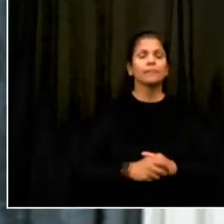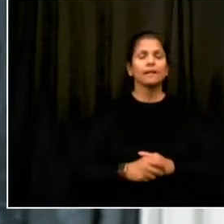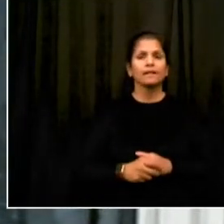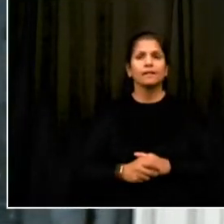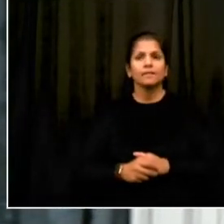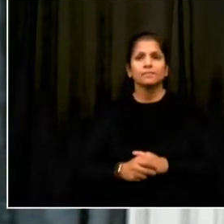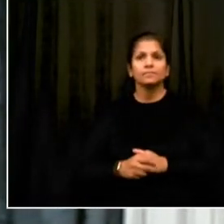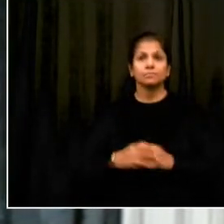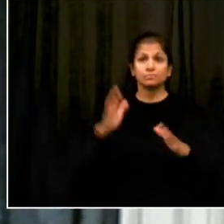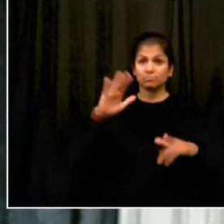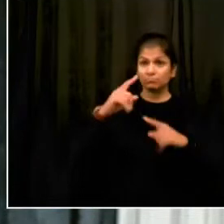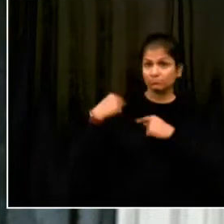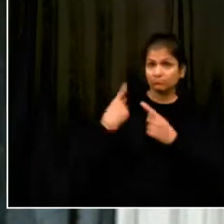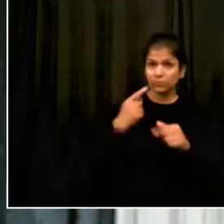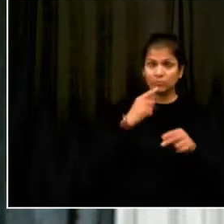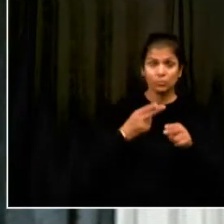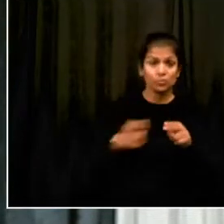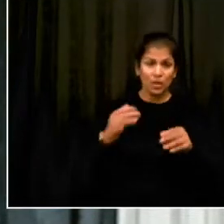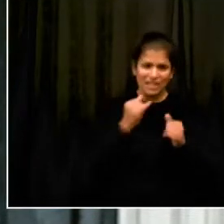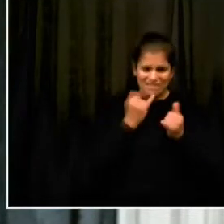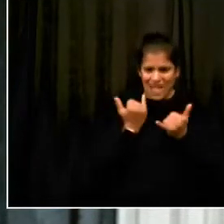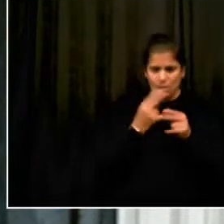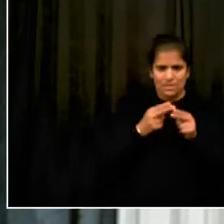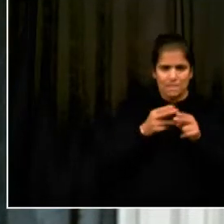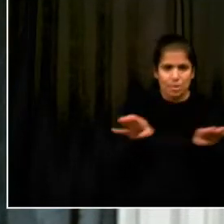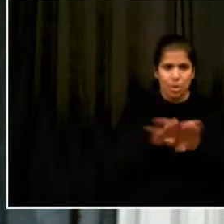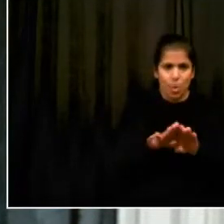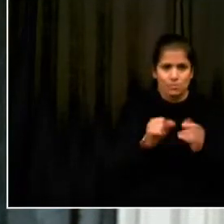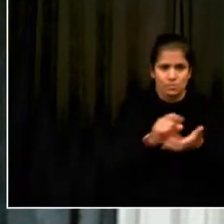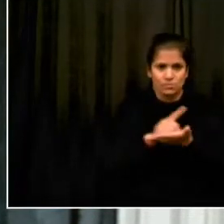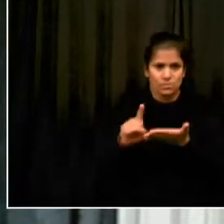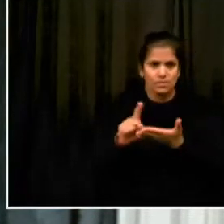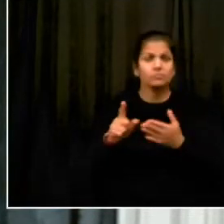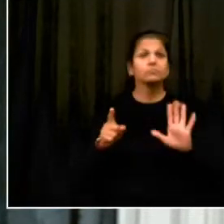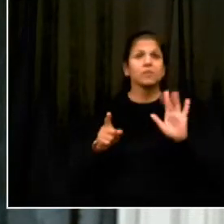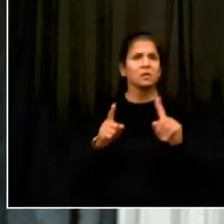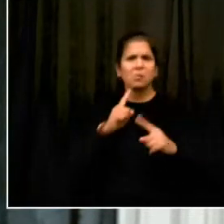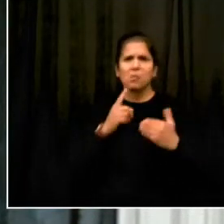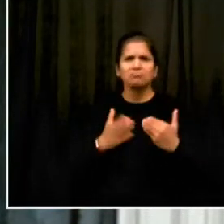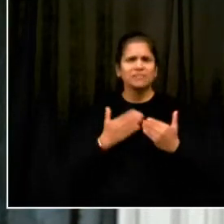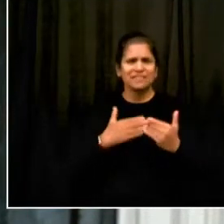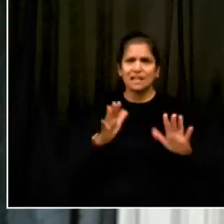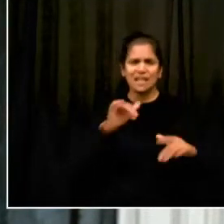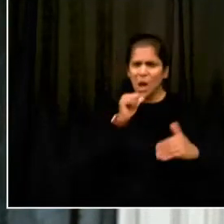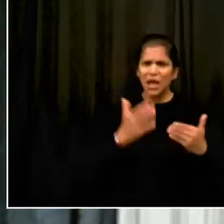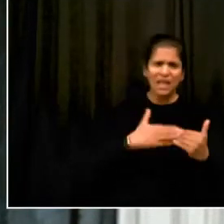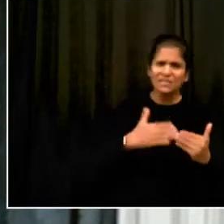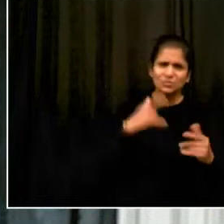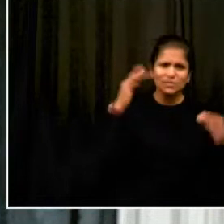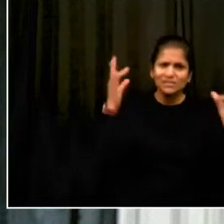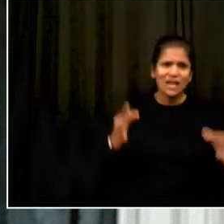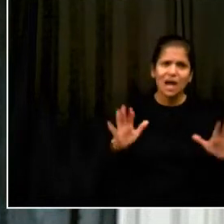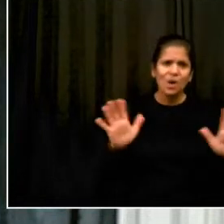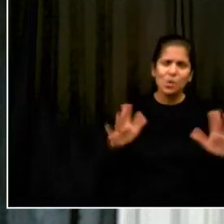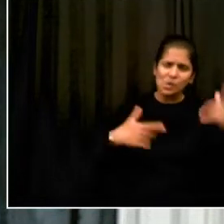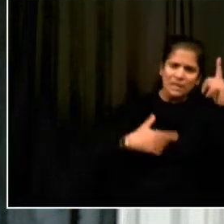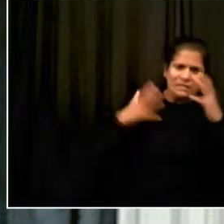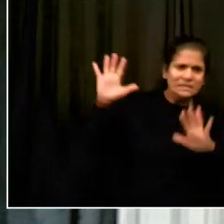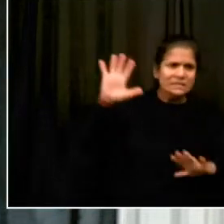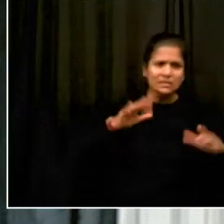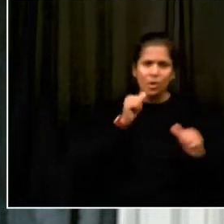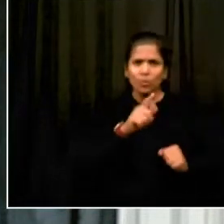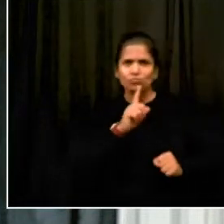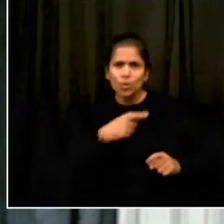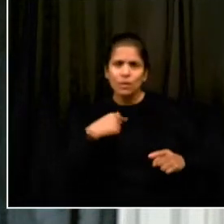at the forefront of our minds. We are seeing cases rise across our city, which is why we're increasing